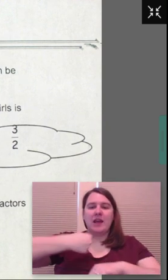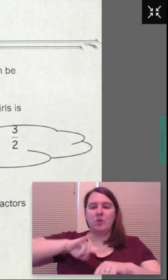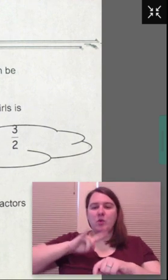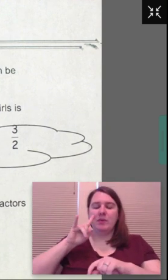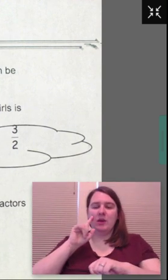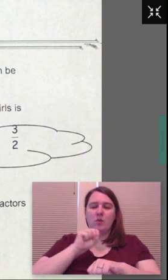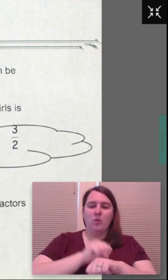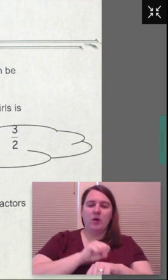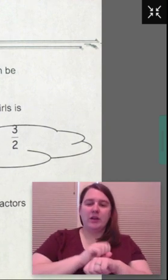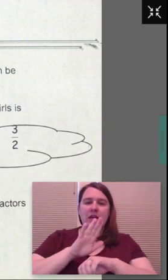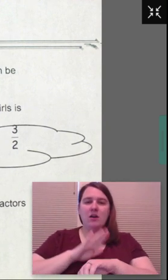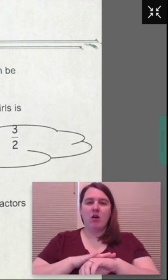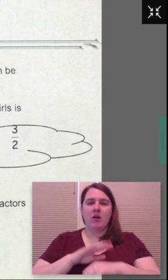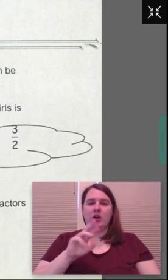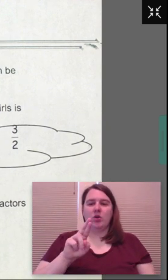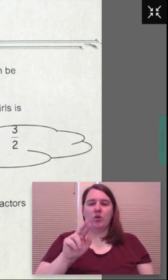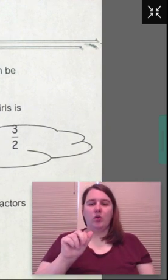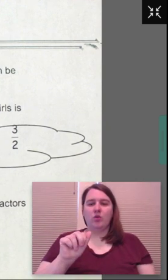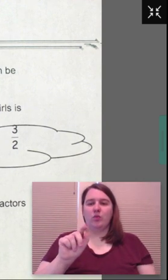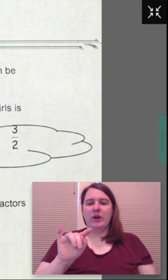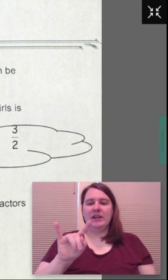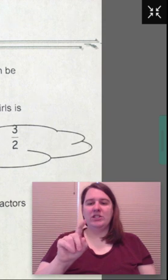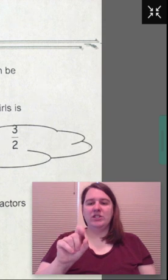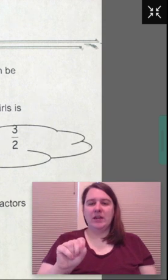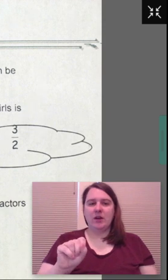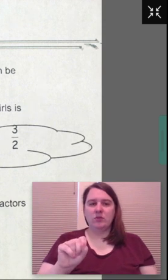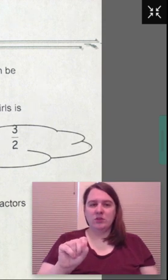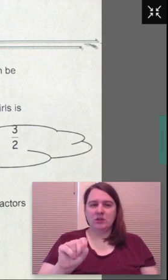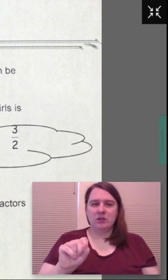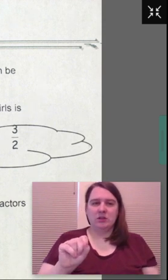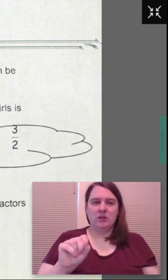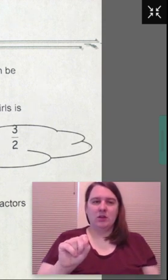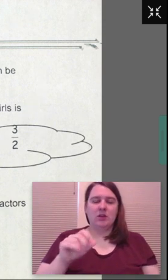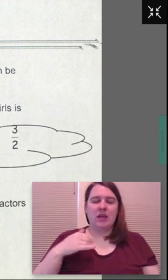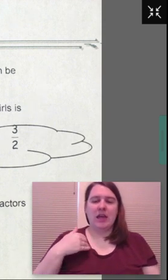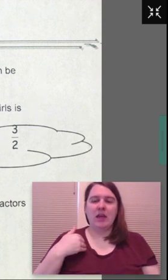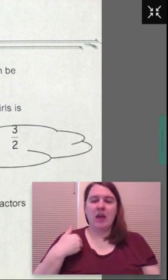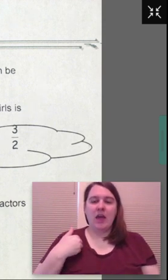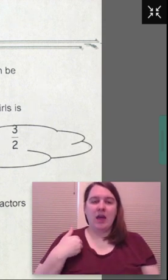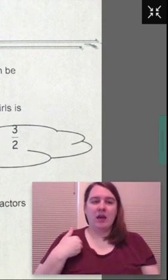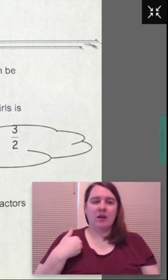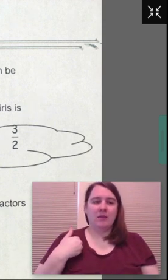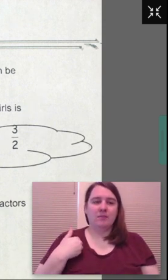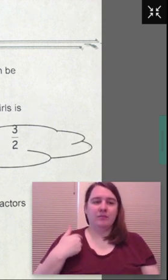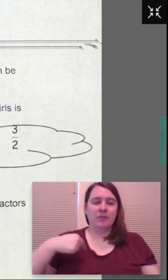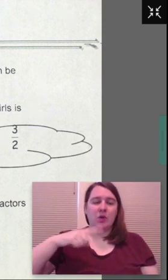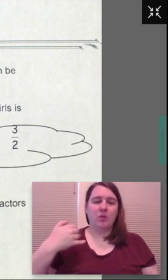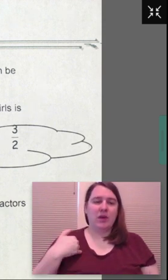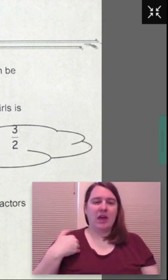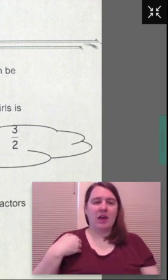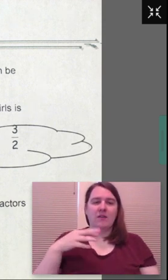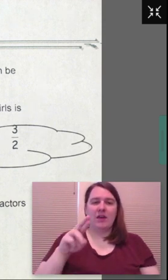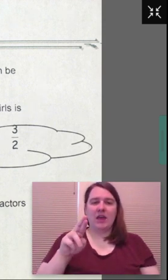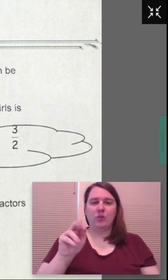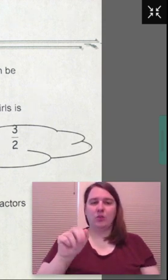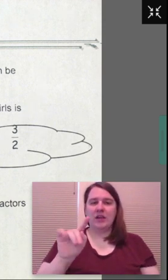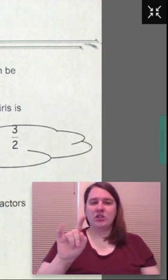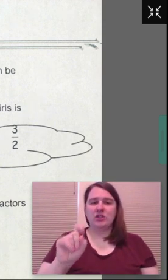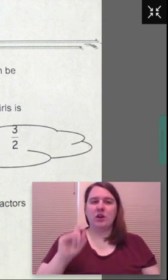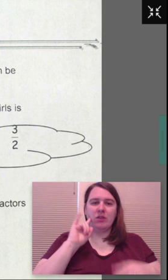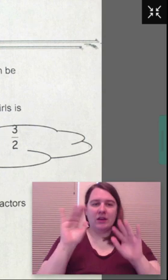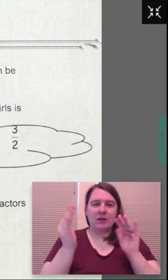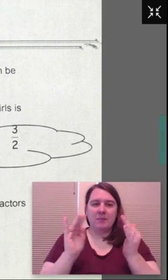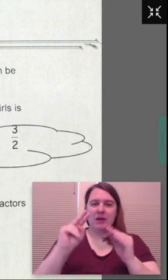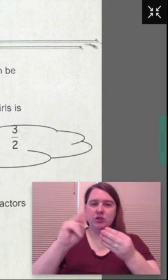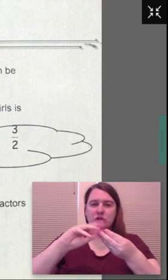everyone. Today we'll be working on ratios. Okay. We have a